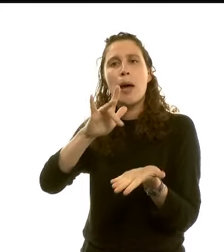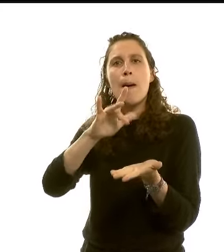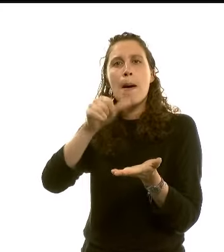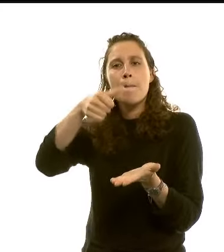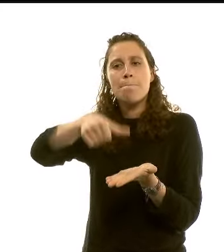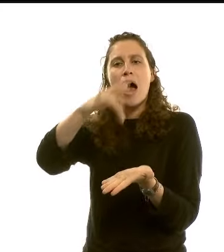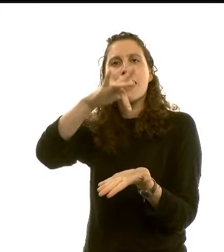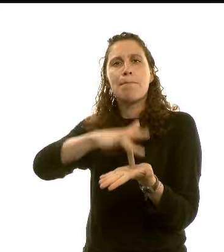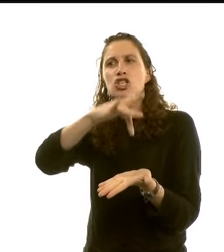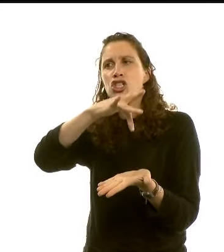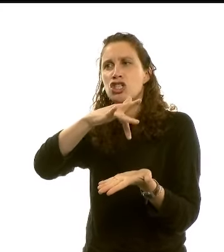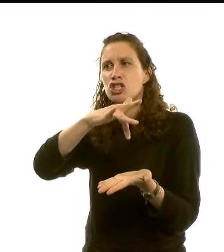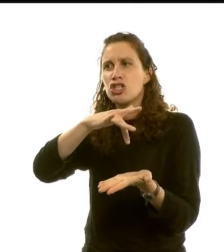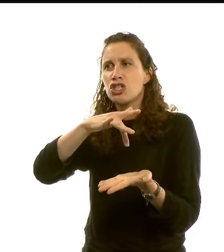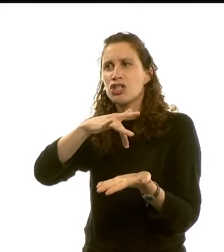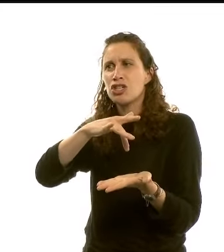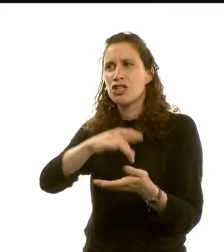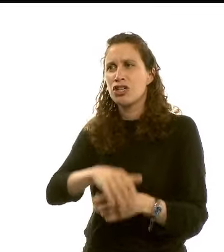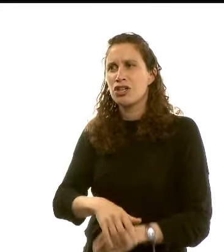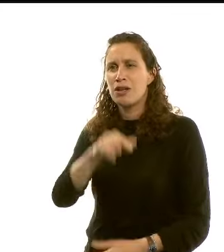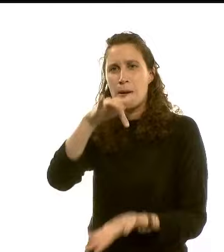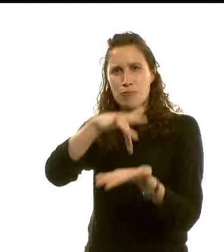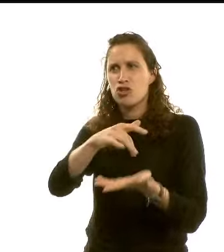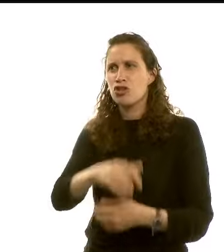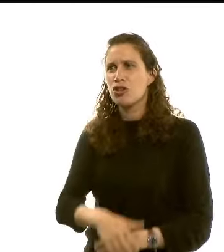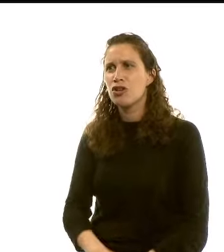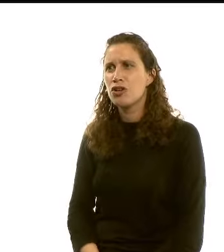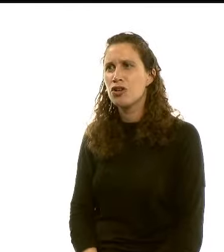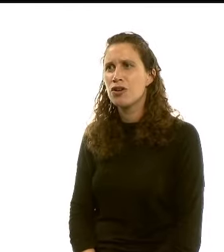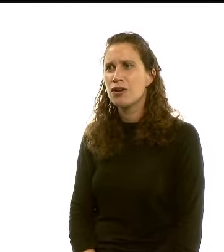there and we'll find out what you're building in 90 seconds. Okay.